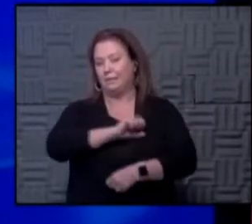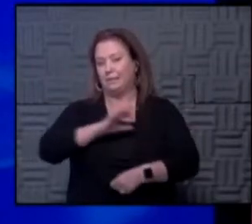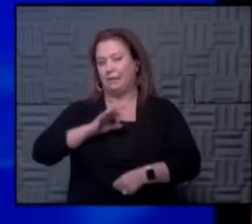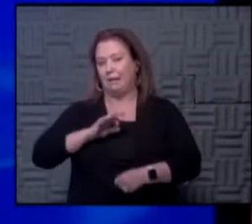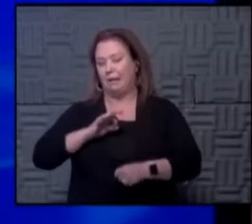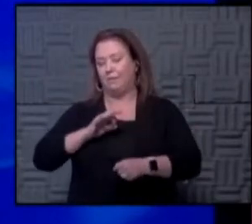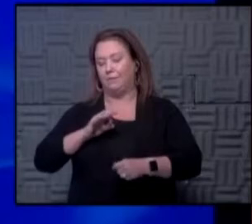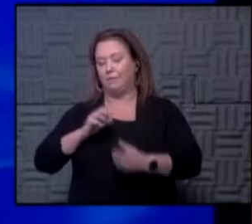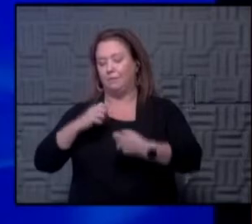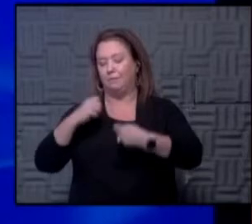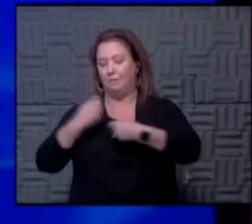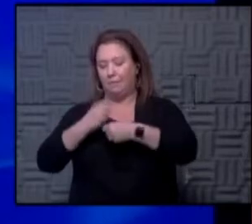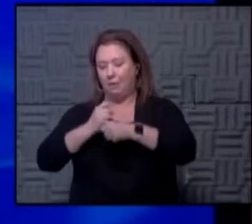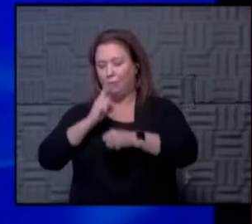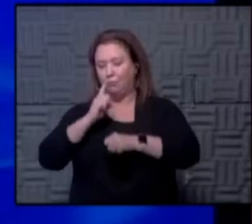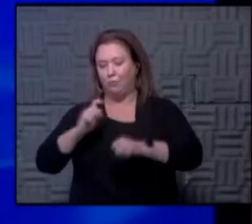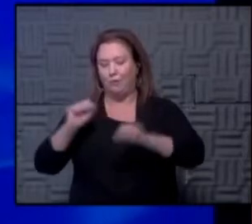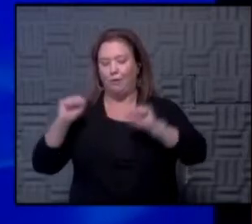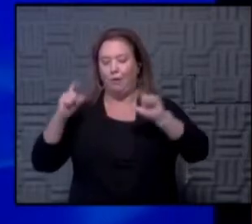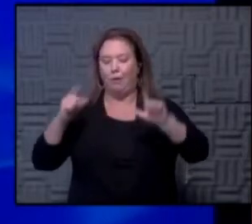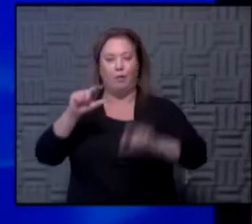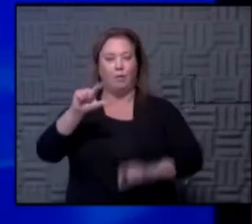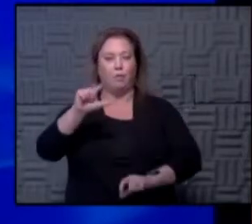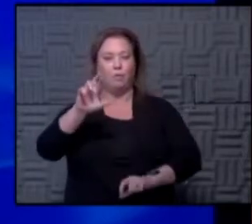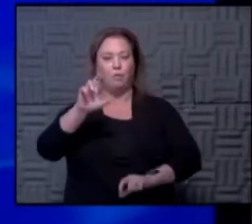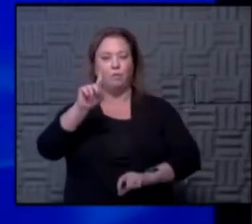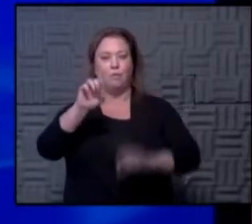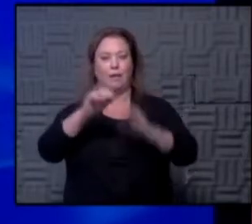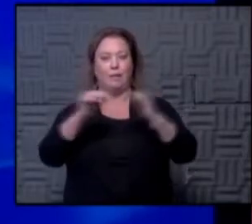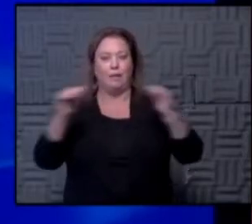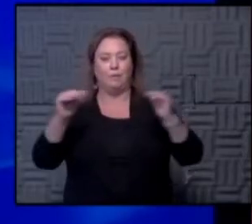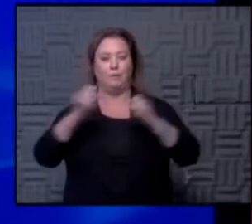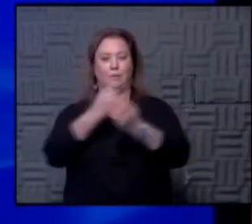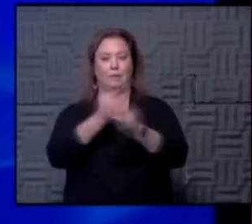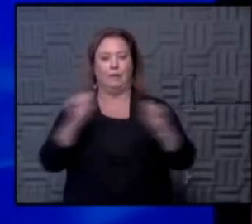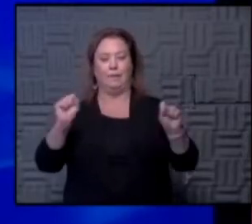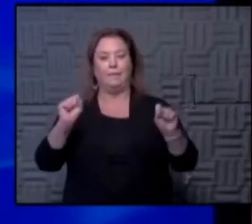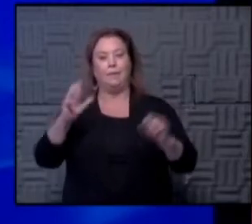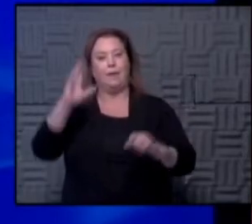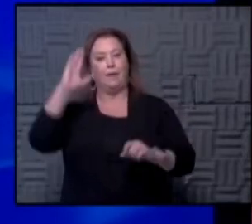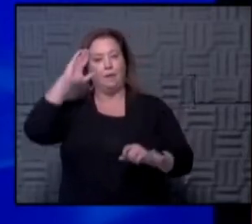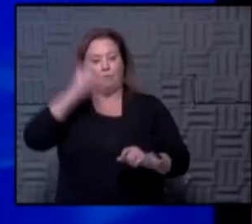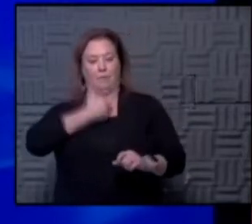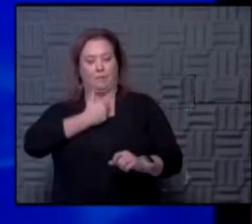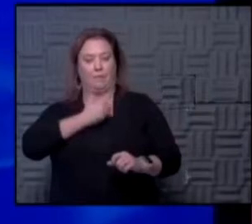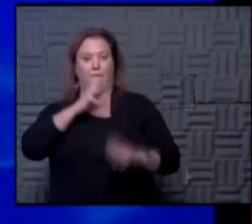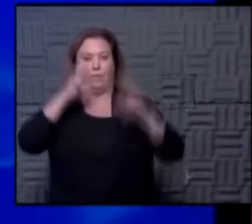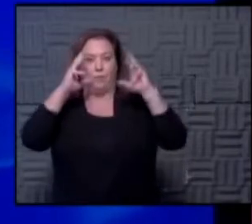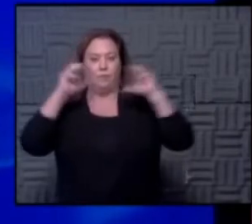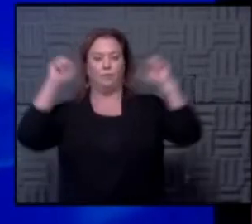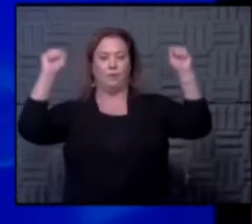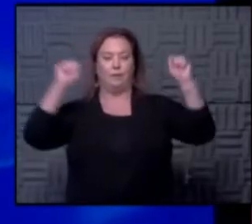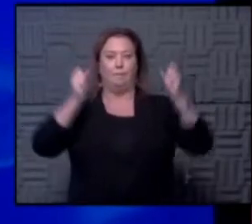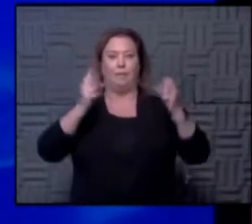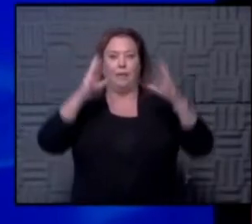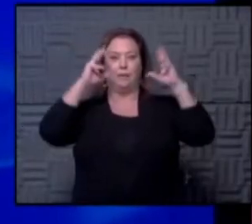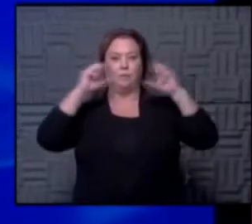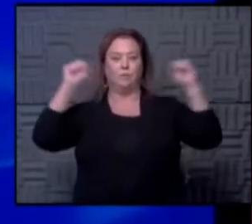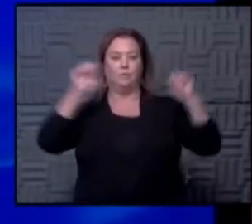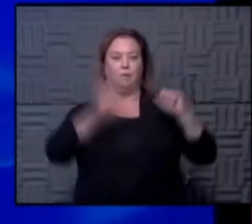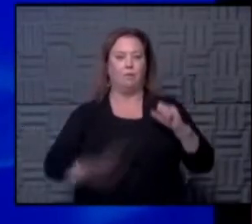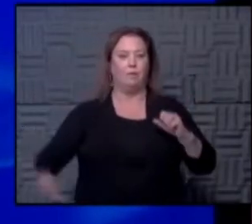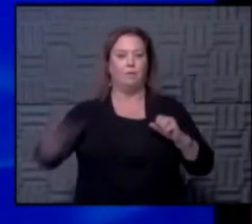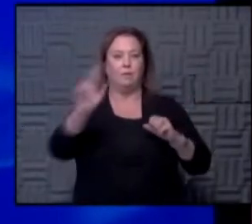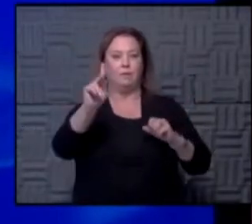So hard questions there. And I know from personal interaction with a number of the superintendents, really a lot of the superintendents across